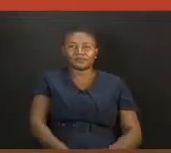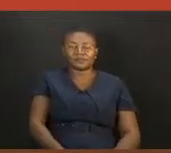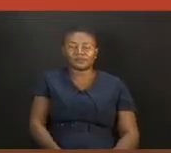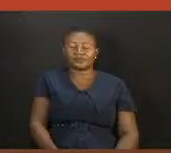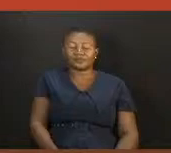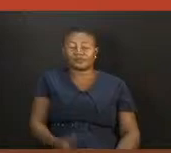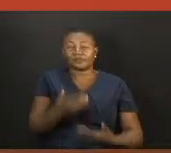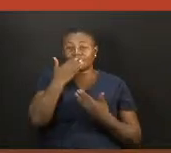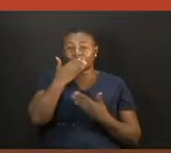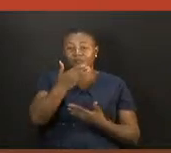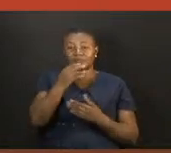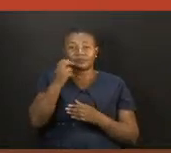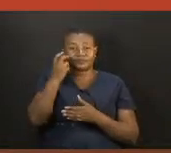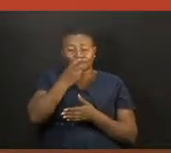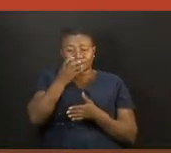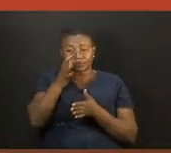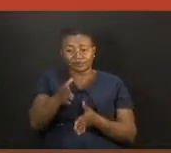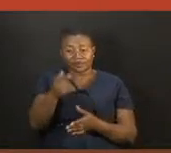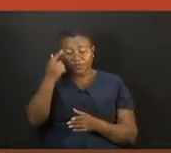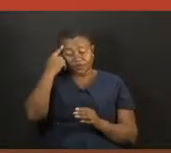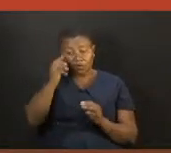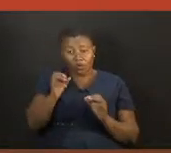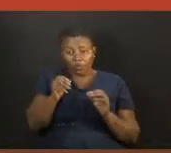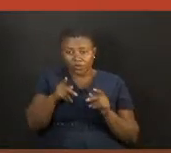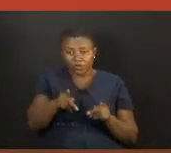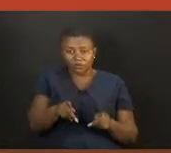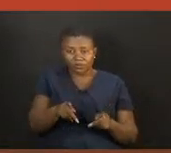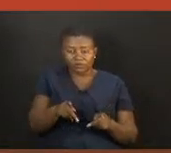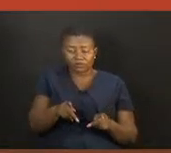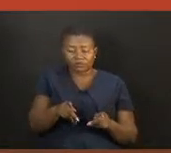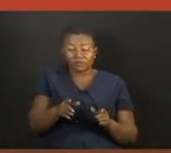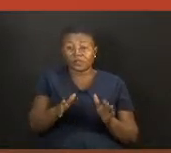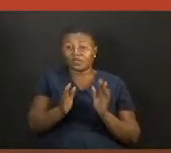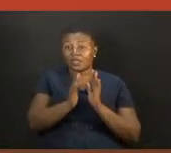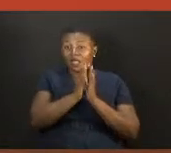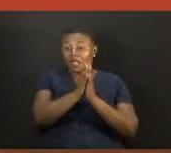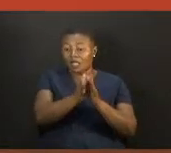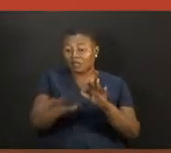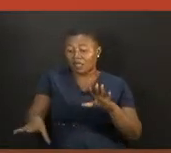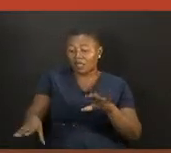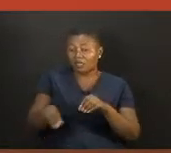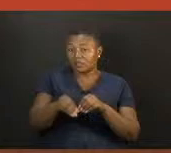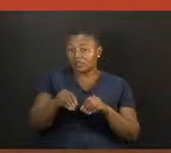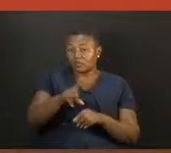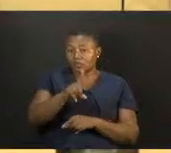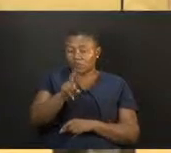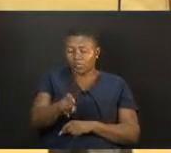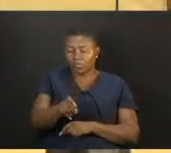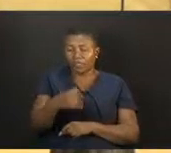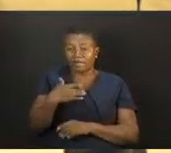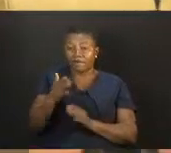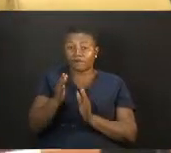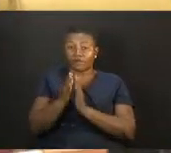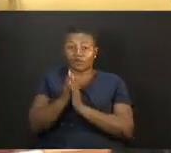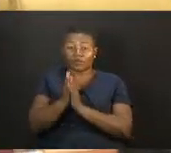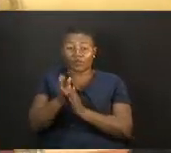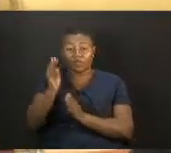Thank you, Mr. Speaker, for the opportunity to ask a supplementary question. I want to find out from the